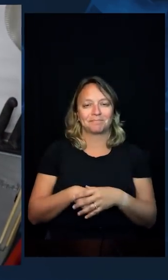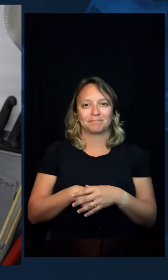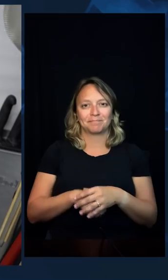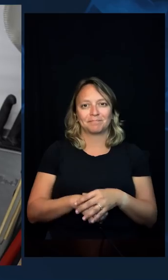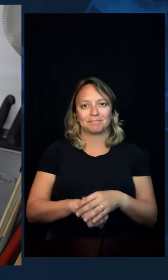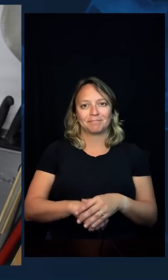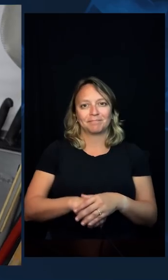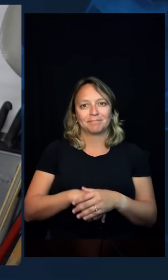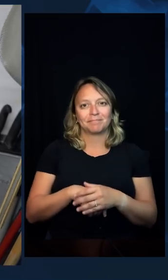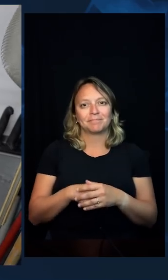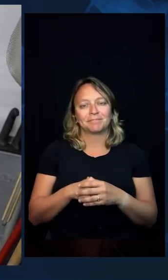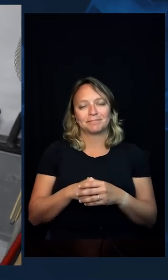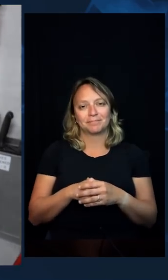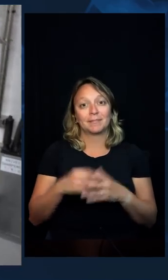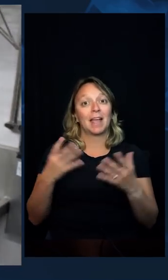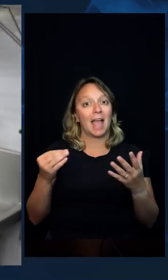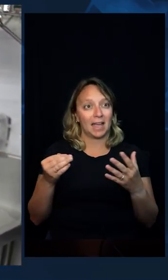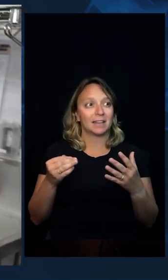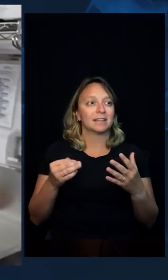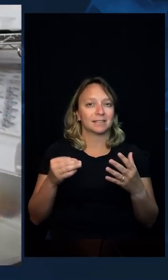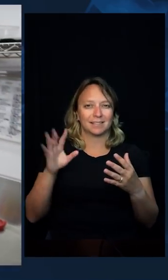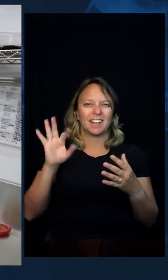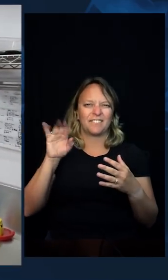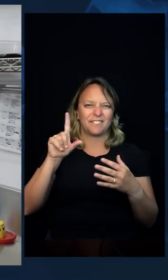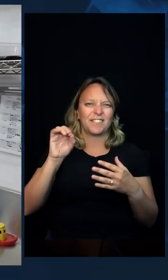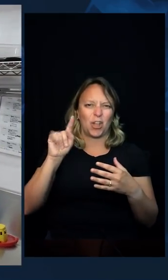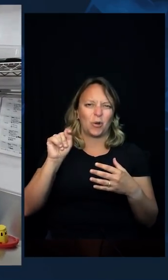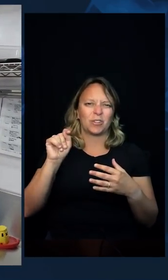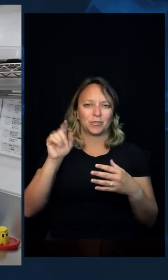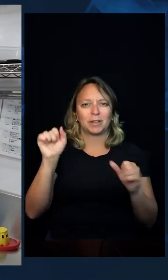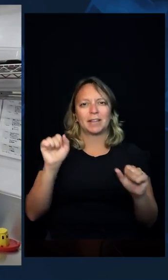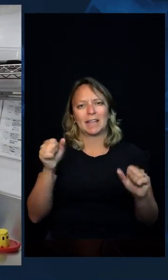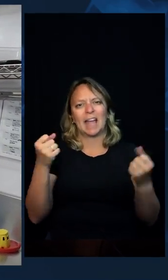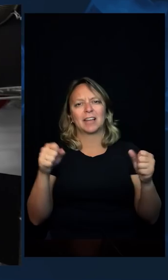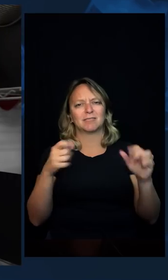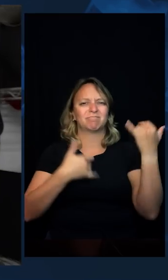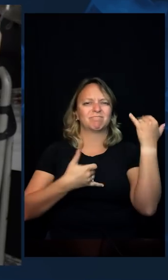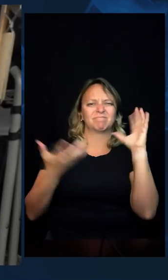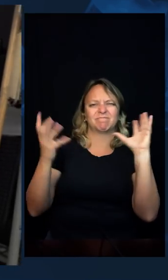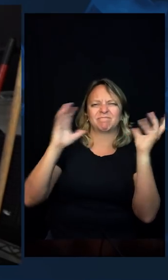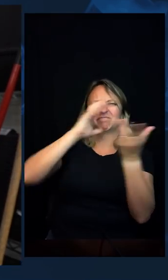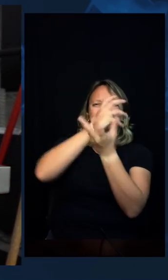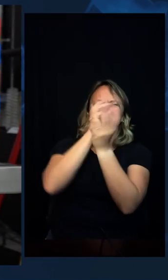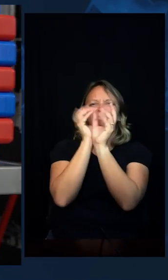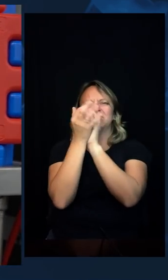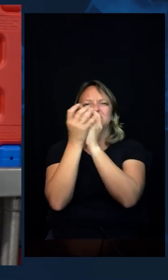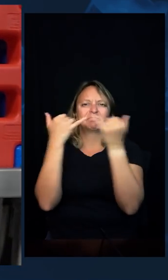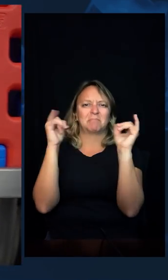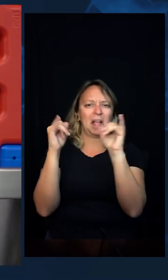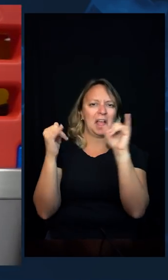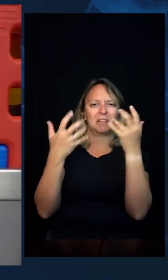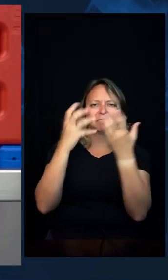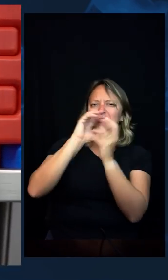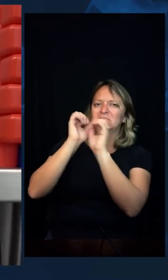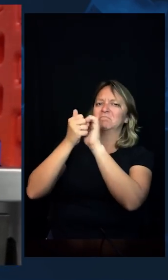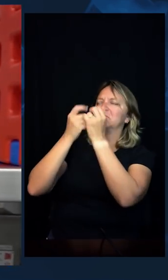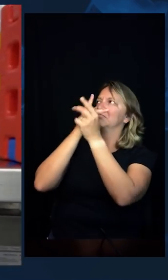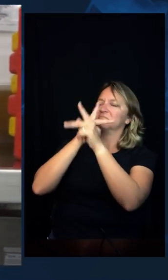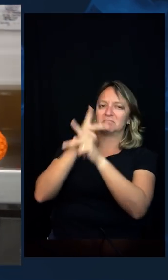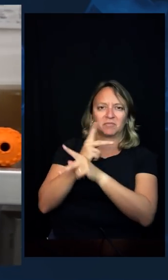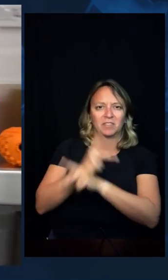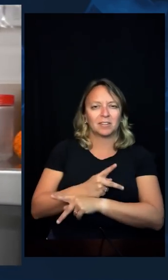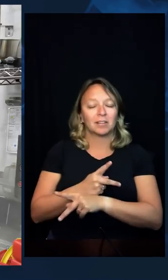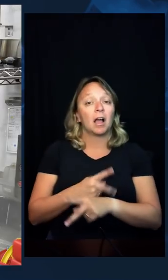just like that. And it does float, so he can't hang on to it as well as trying to open it up. So octopuses are